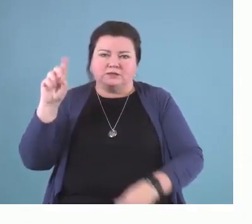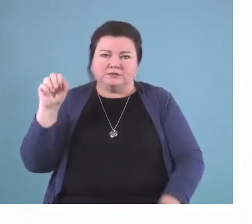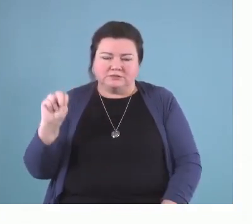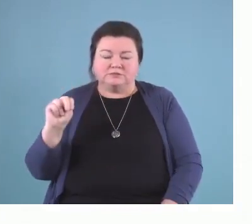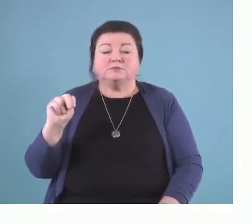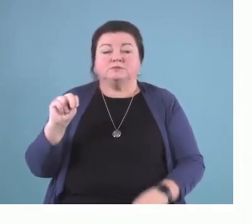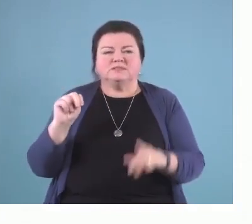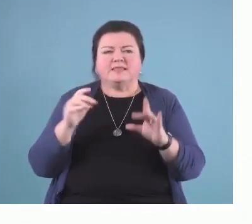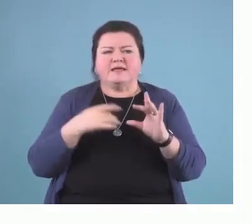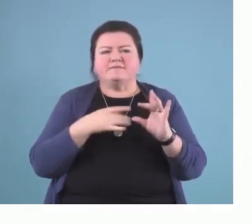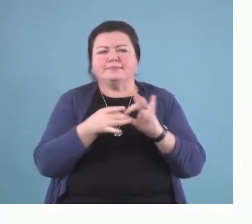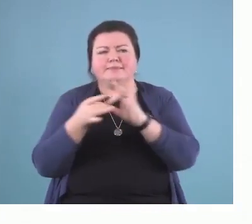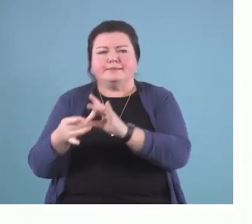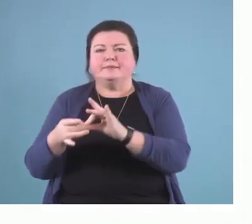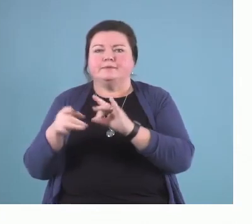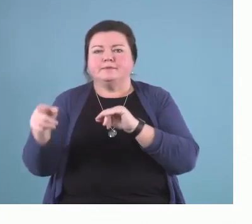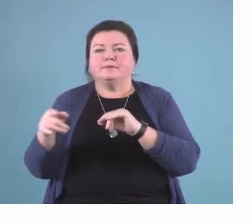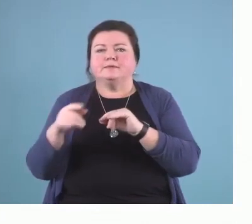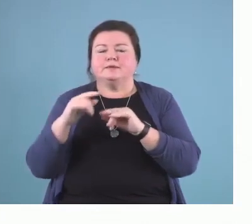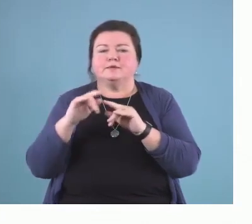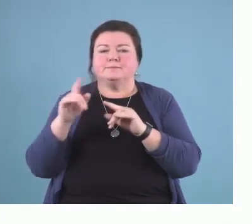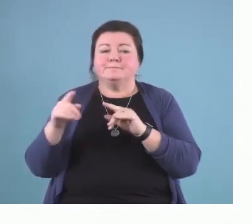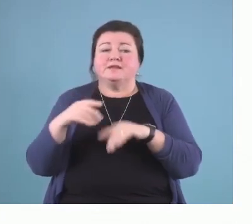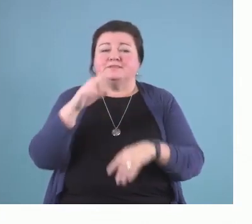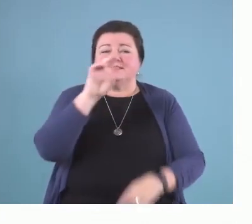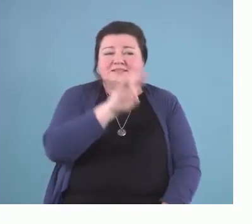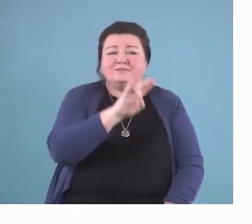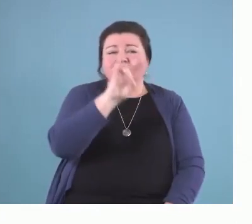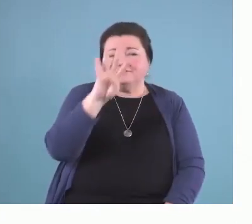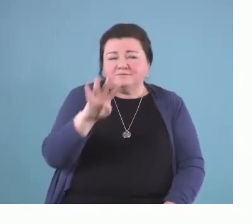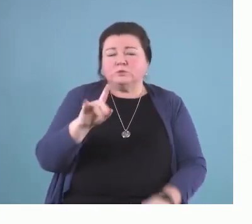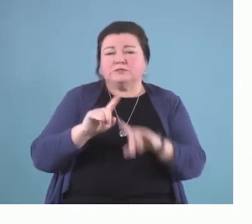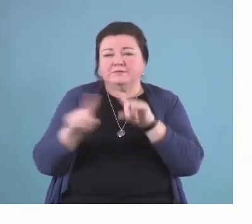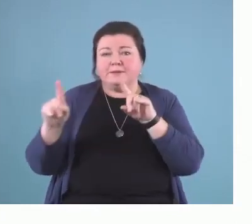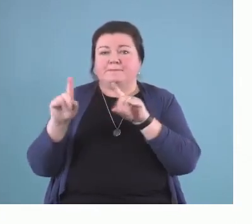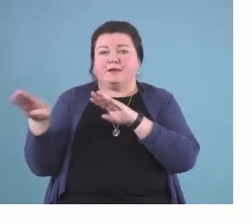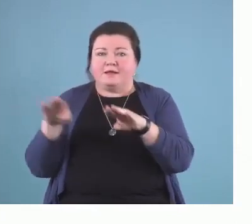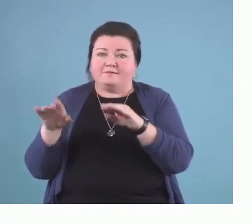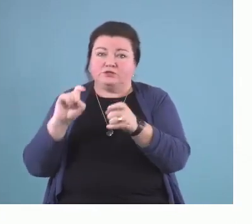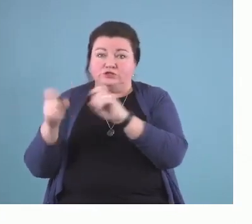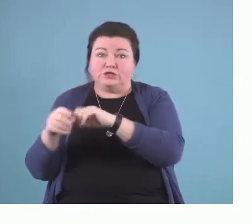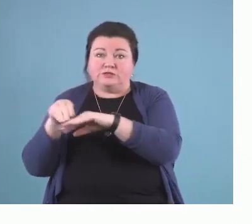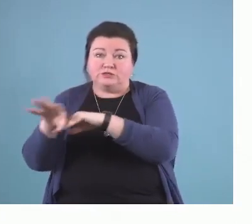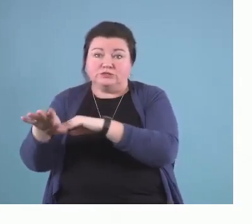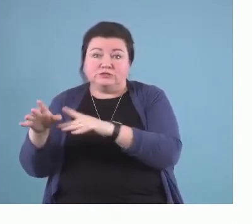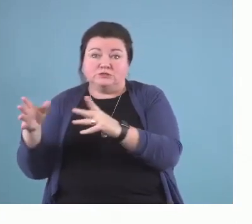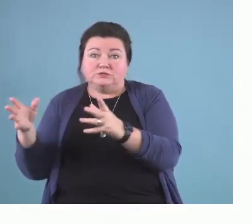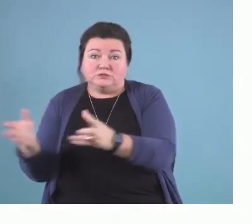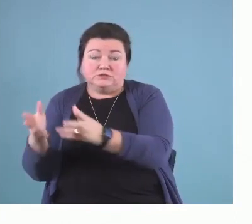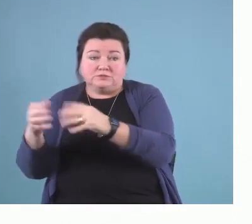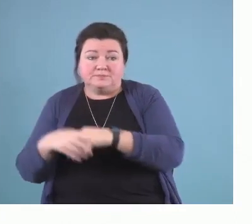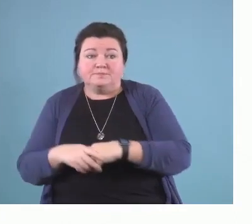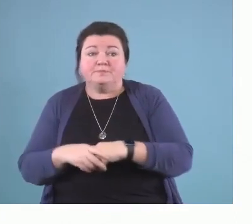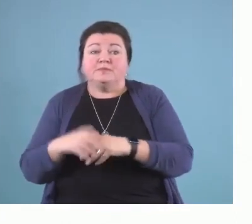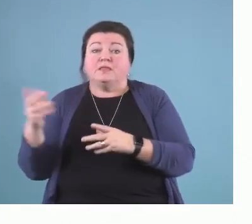And they've provided a list of 74 behavior change techniques that can be coupled with